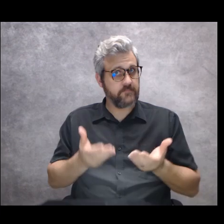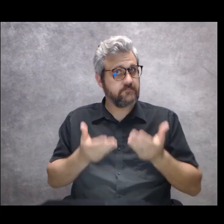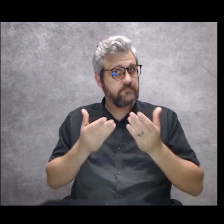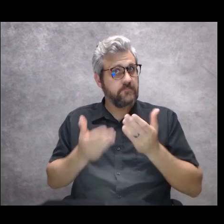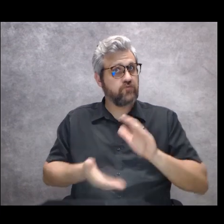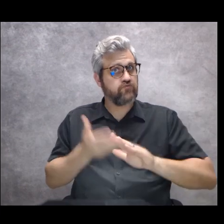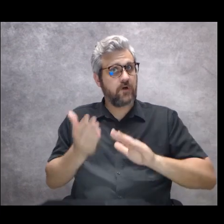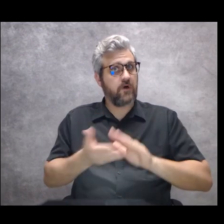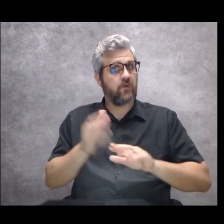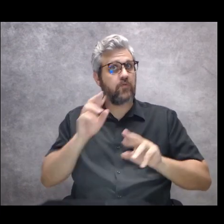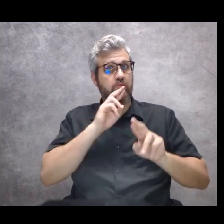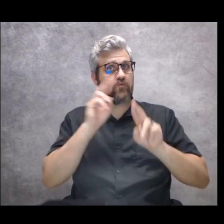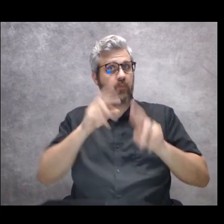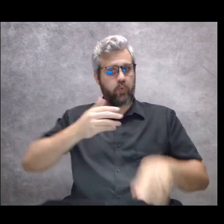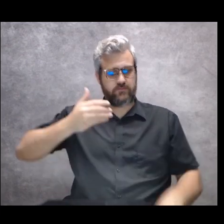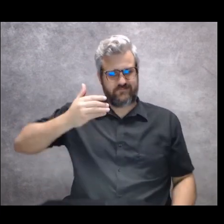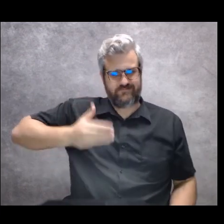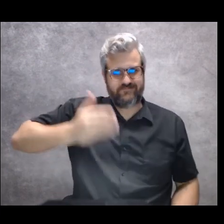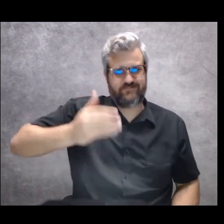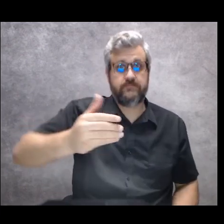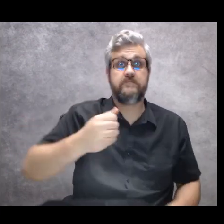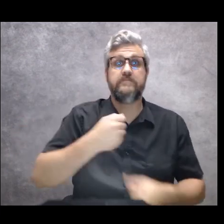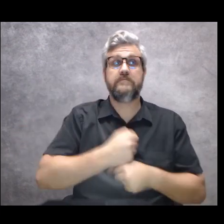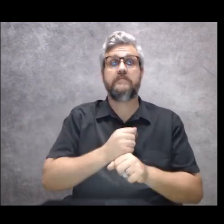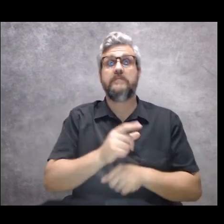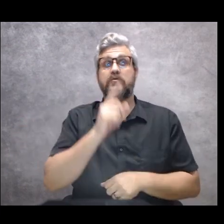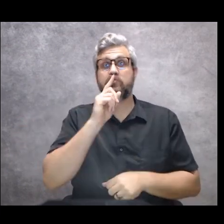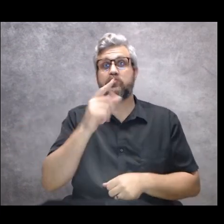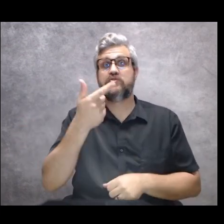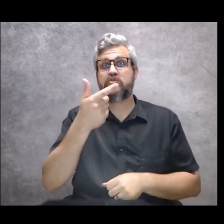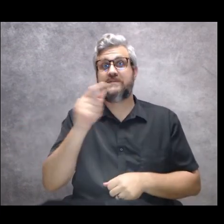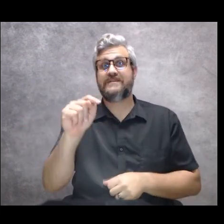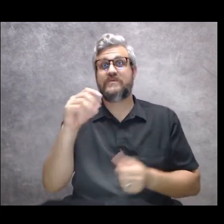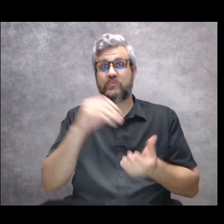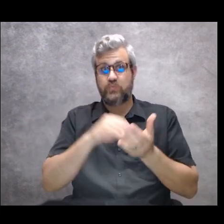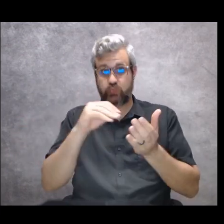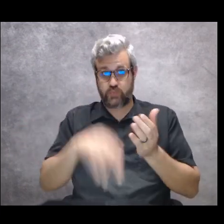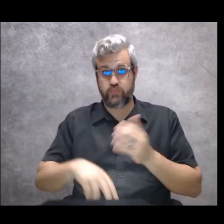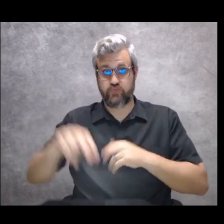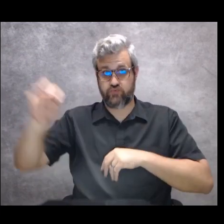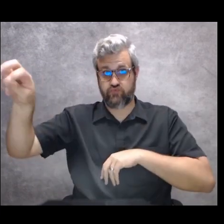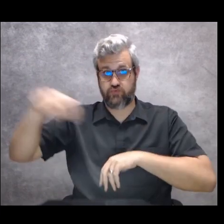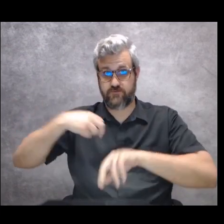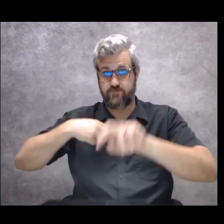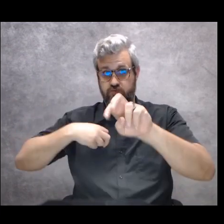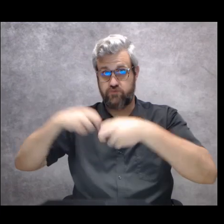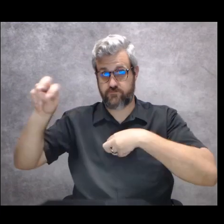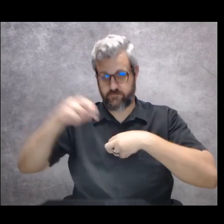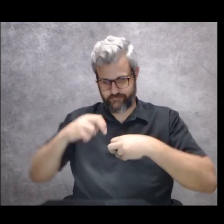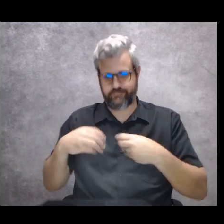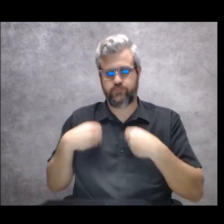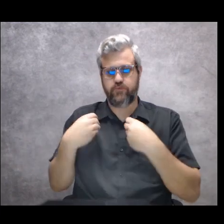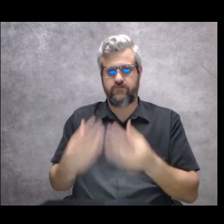to ensure GT students who transfer are receiving services.